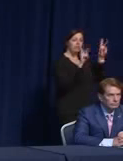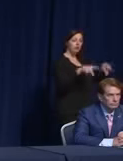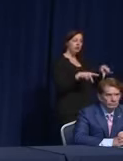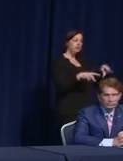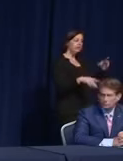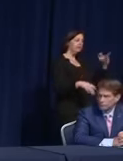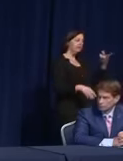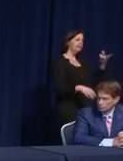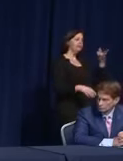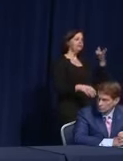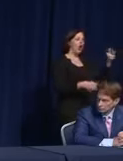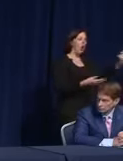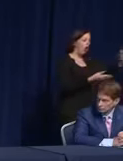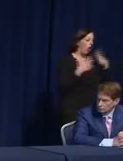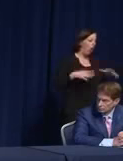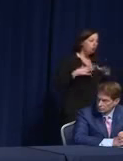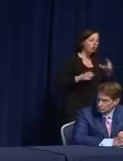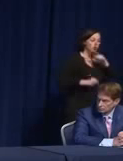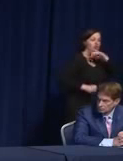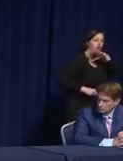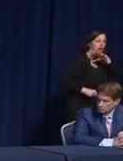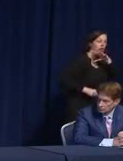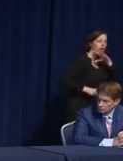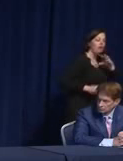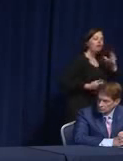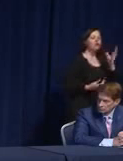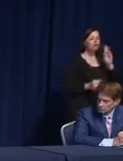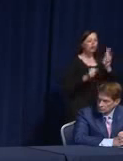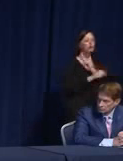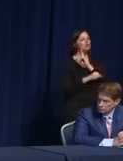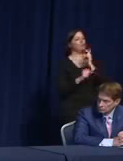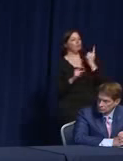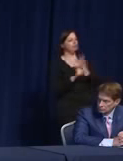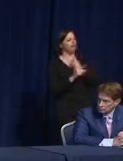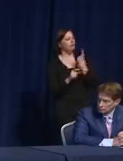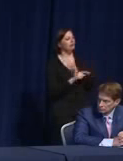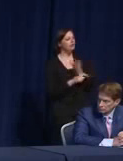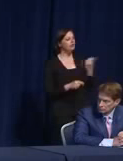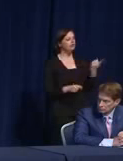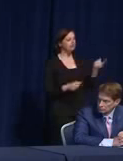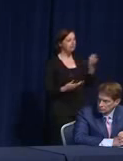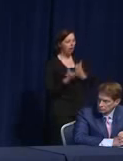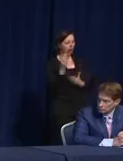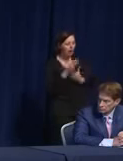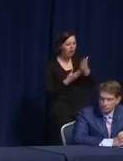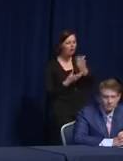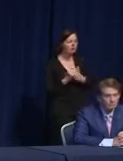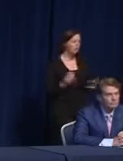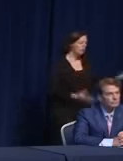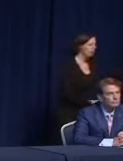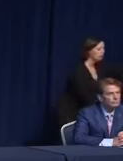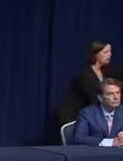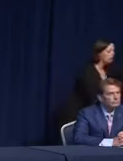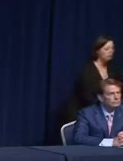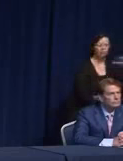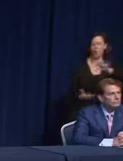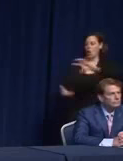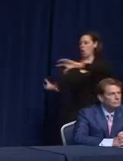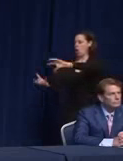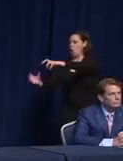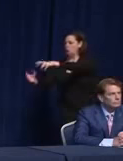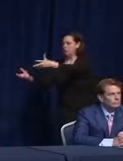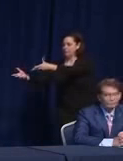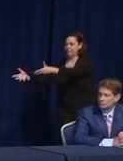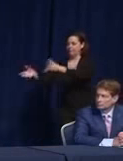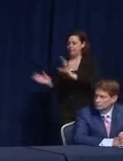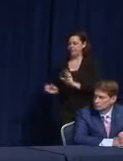collecting your laundry carefully to be able to launder the clothing